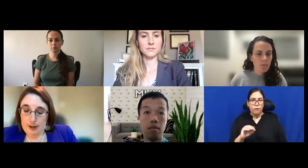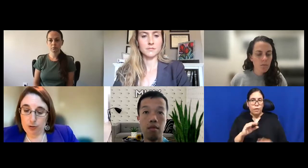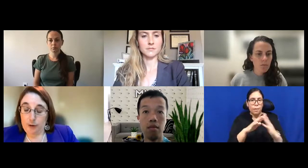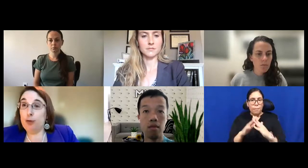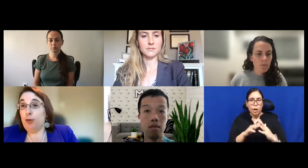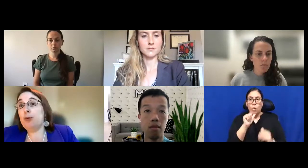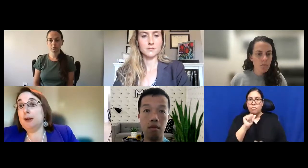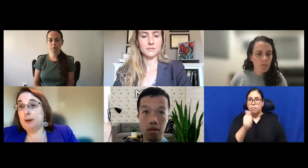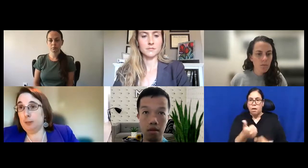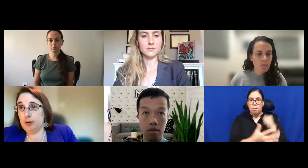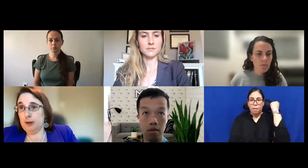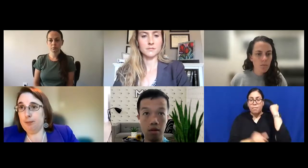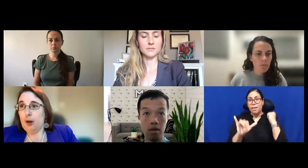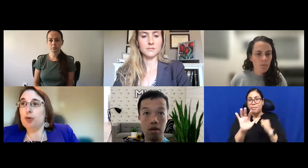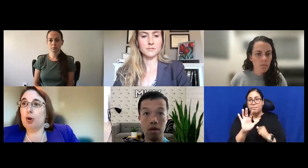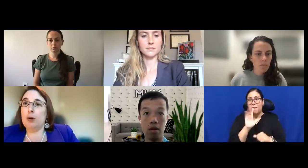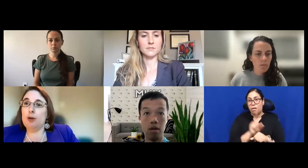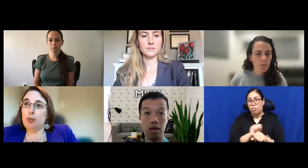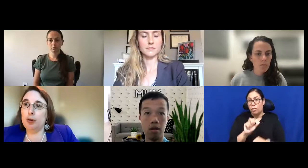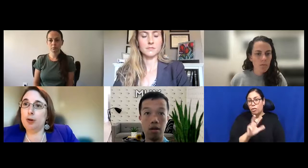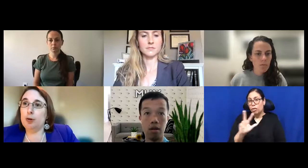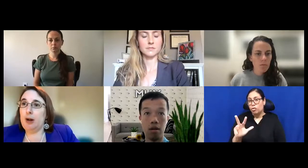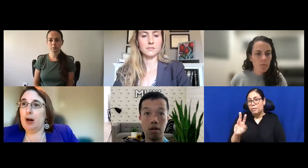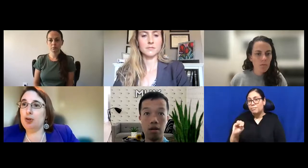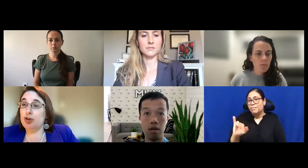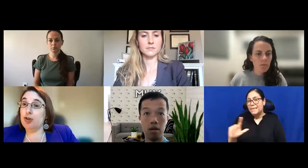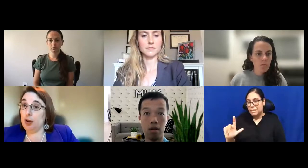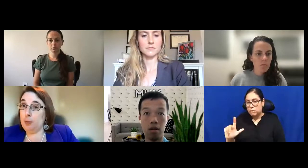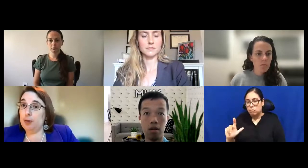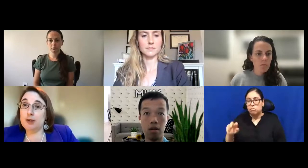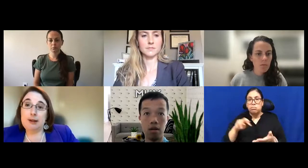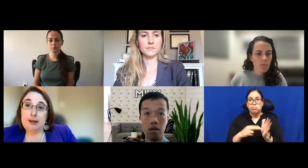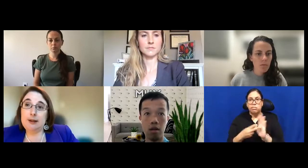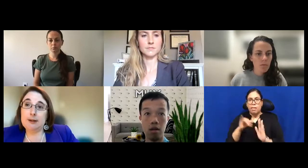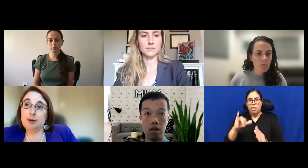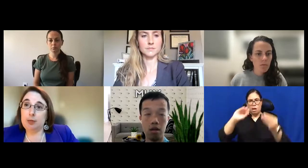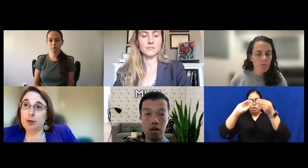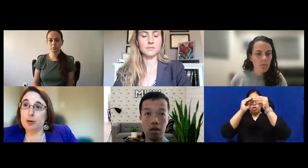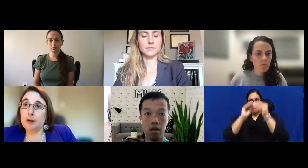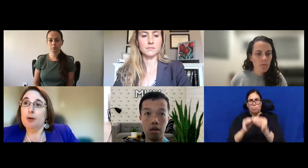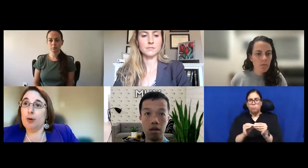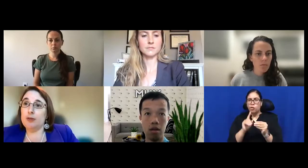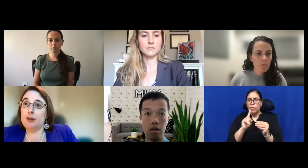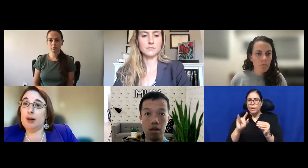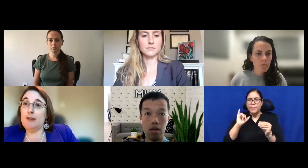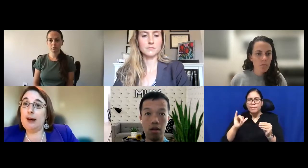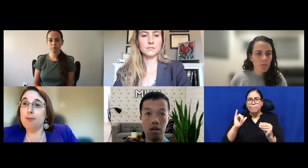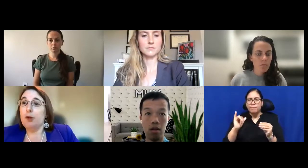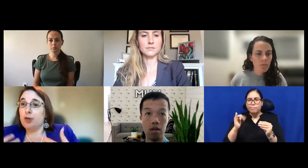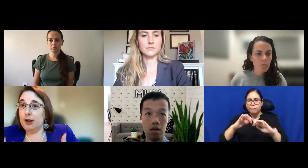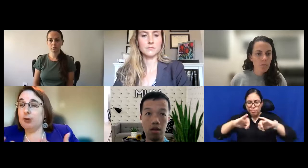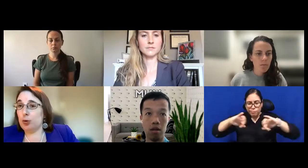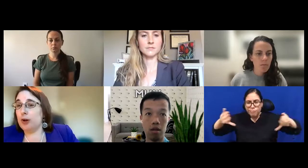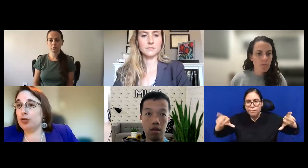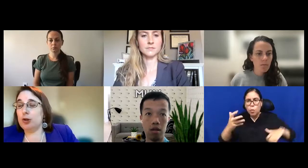is actually 33 million. So it really goes beyond just numbers and needs, and it's really focusing on that.